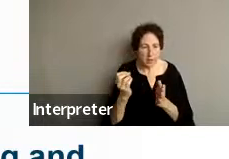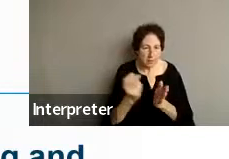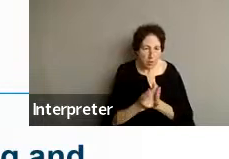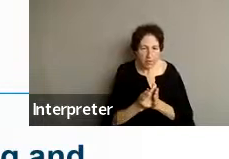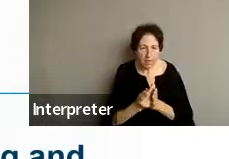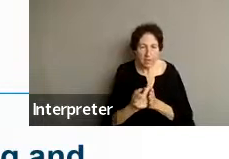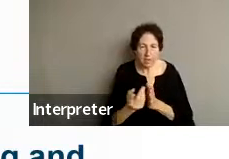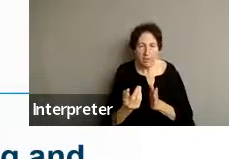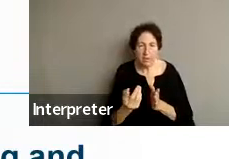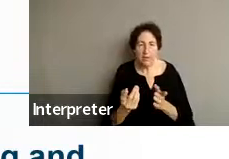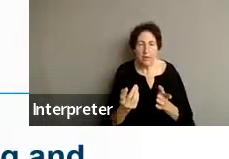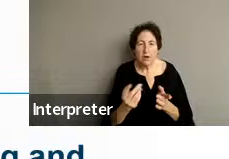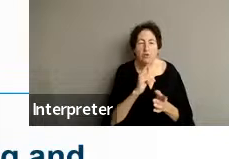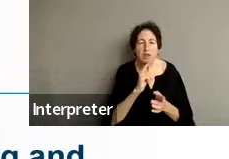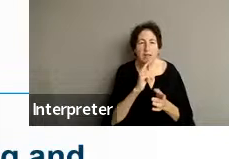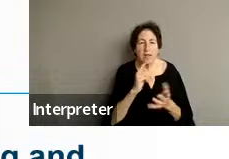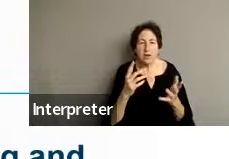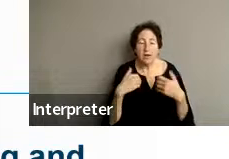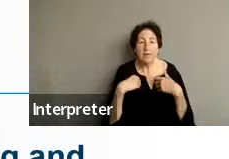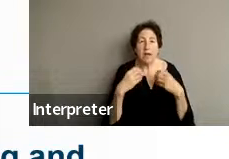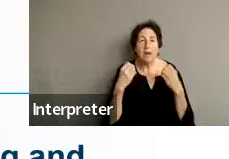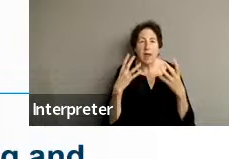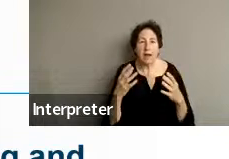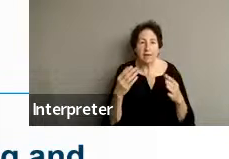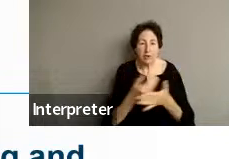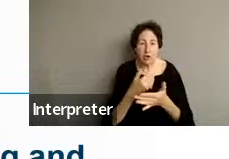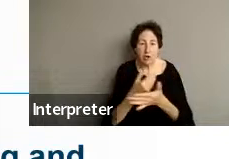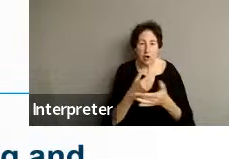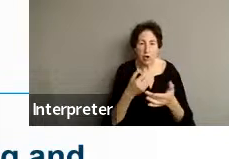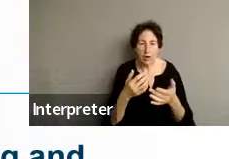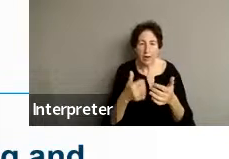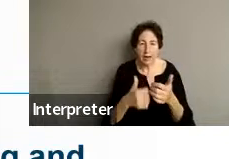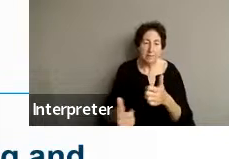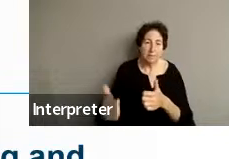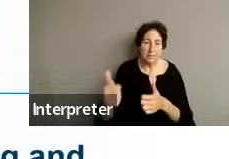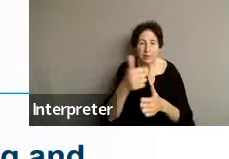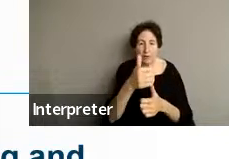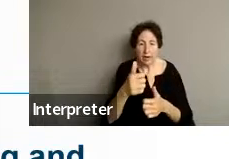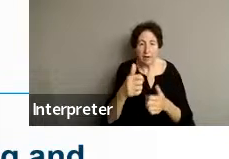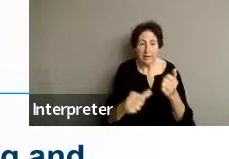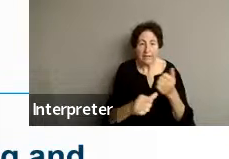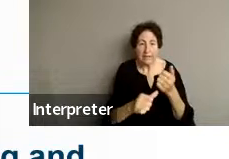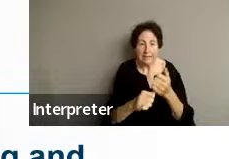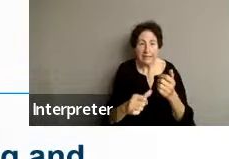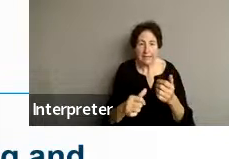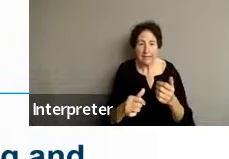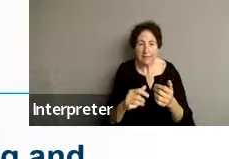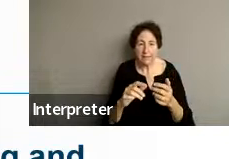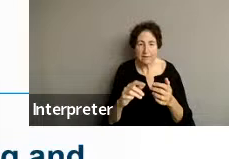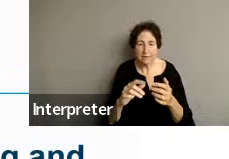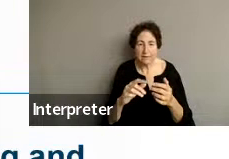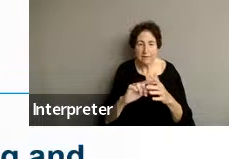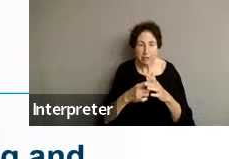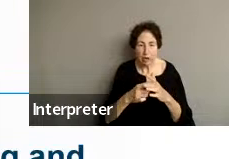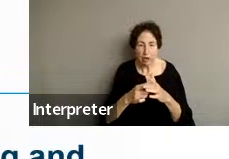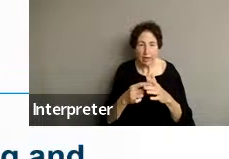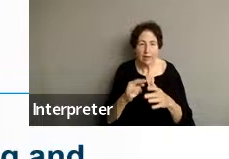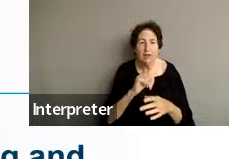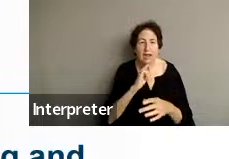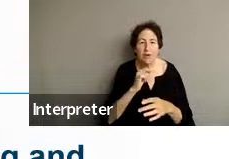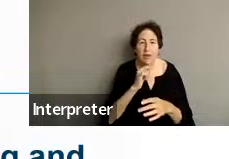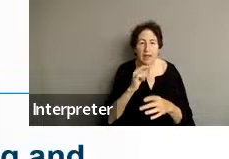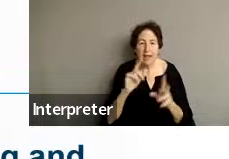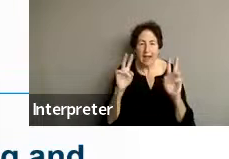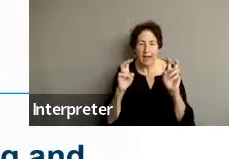was really we had a lot of new administrative assistants coming on. And there was not really a